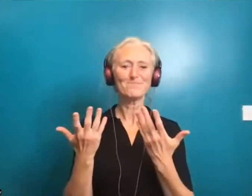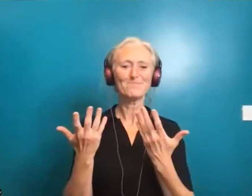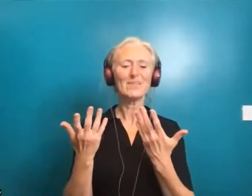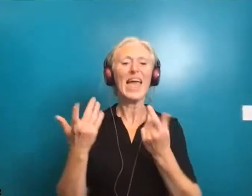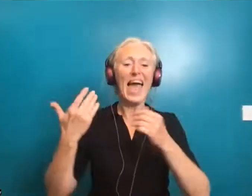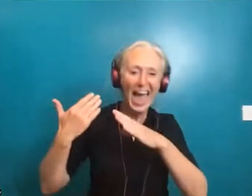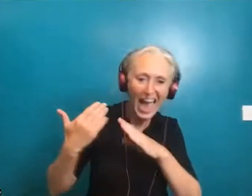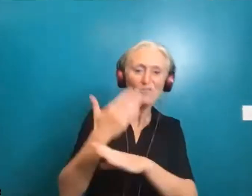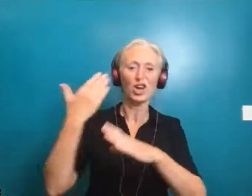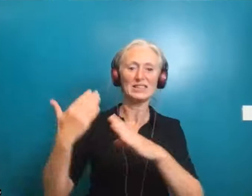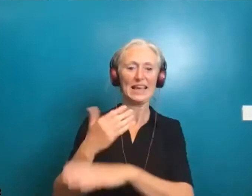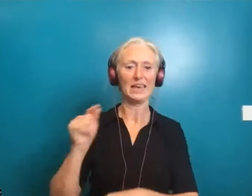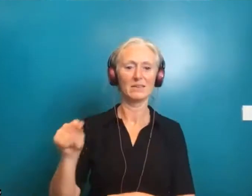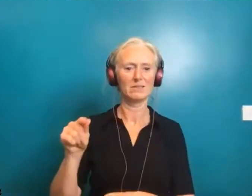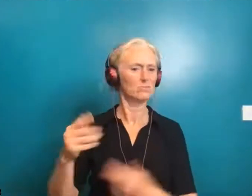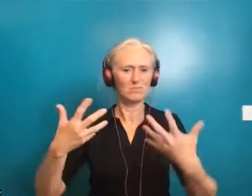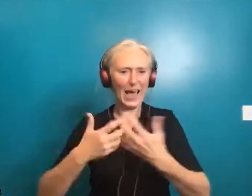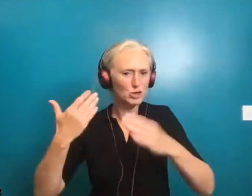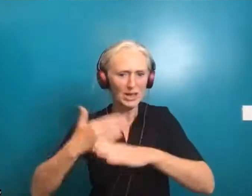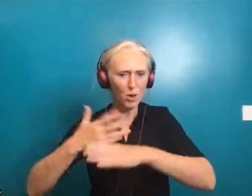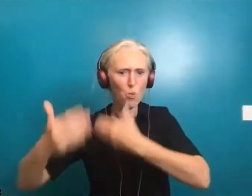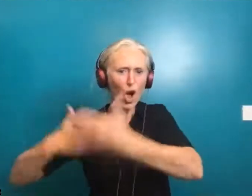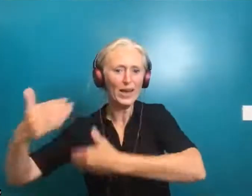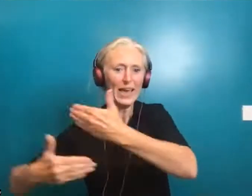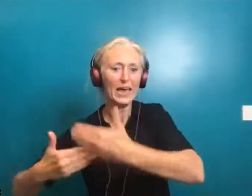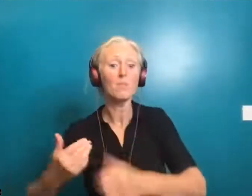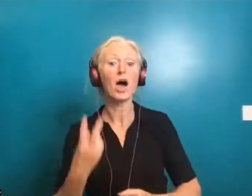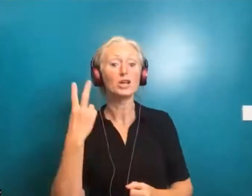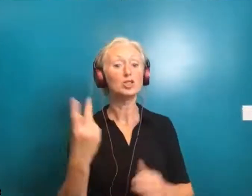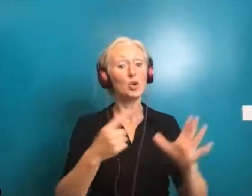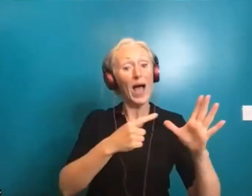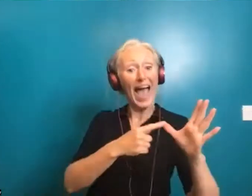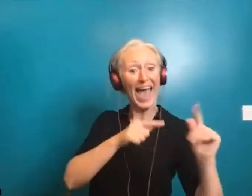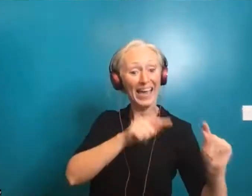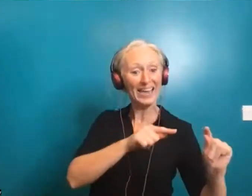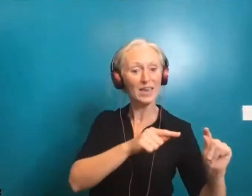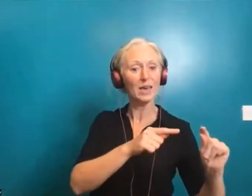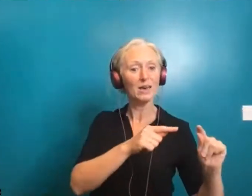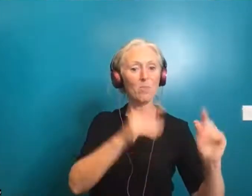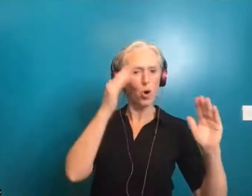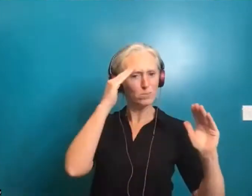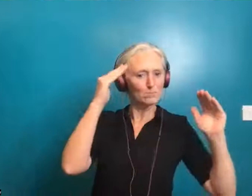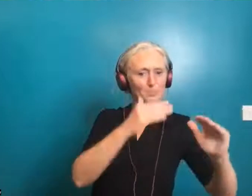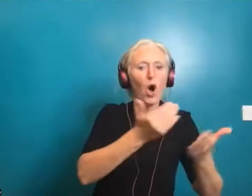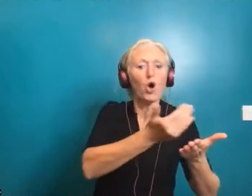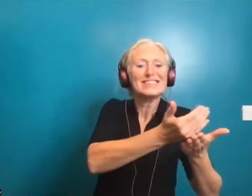efficacy, so how it's working, whereas 2A is verging more on the safety side still.